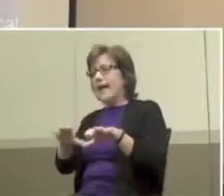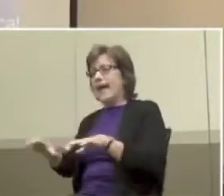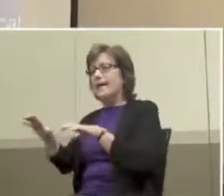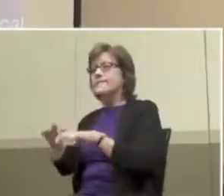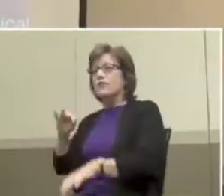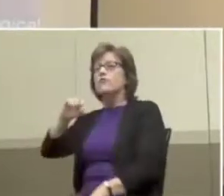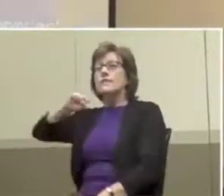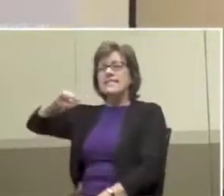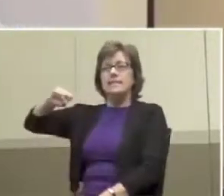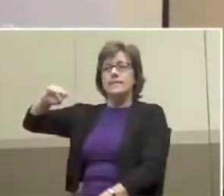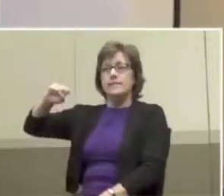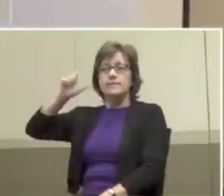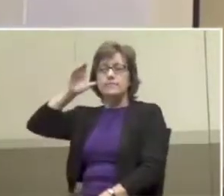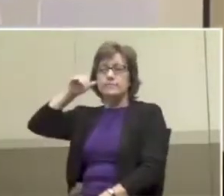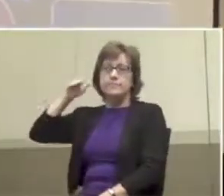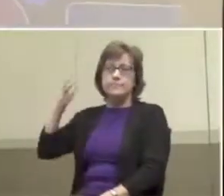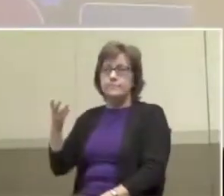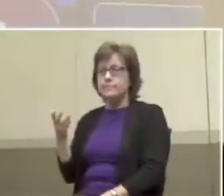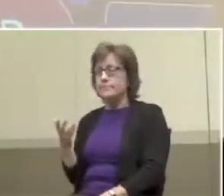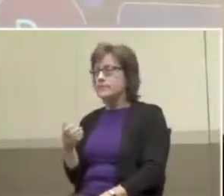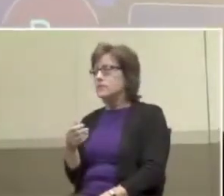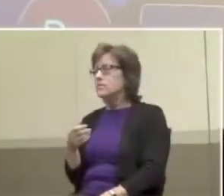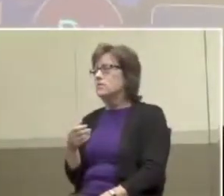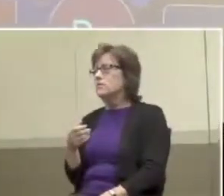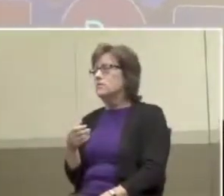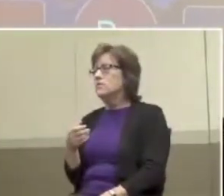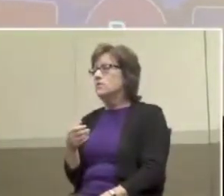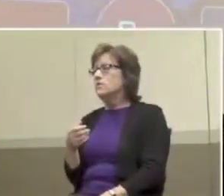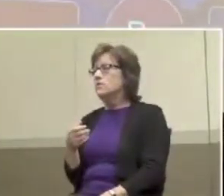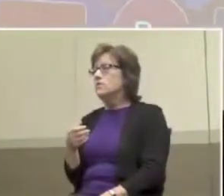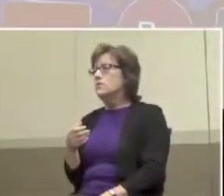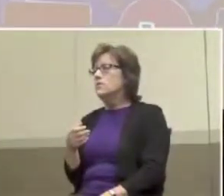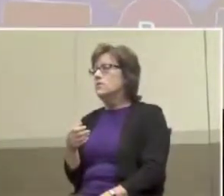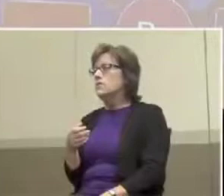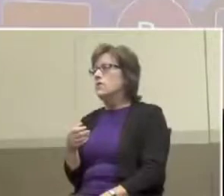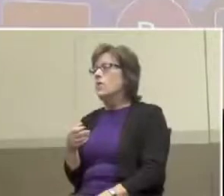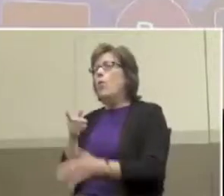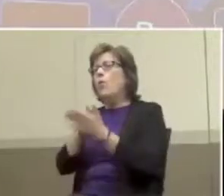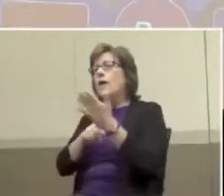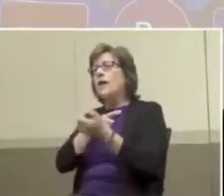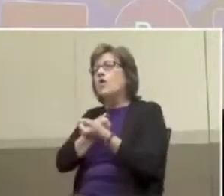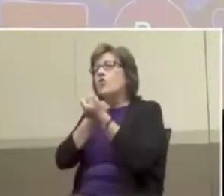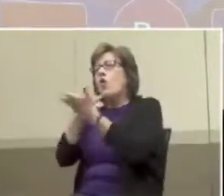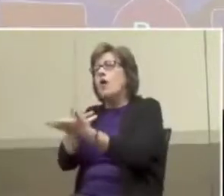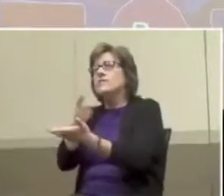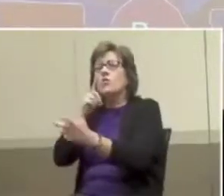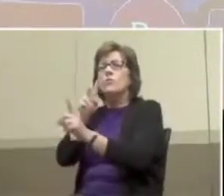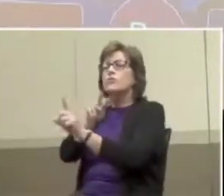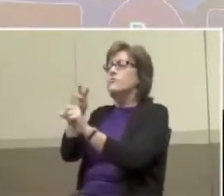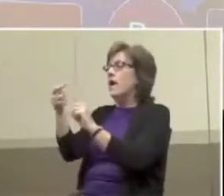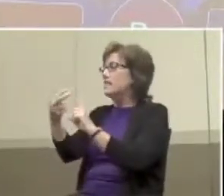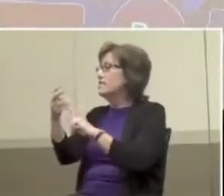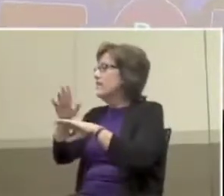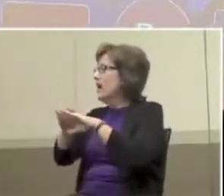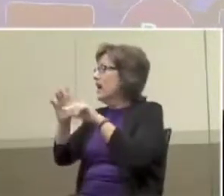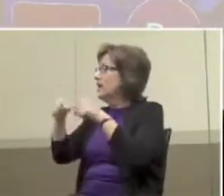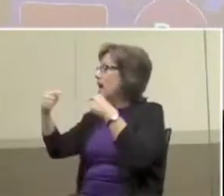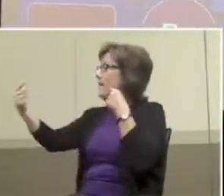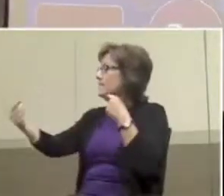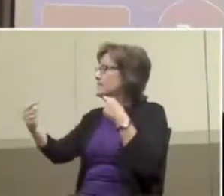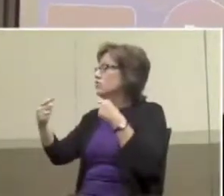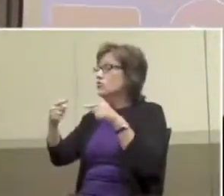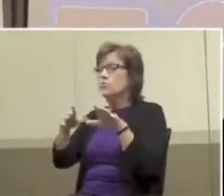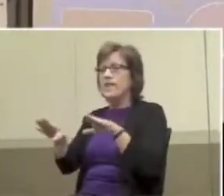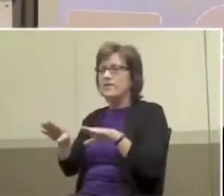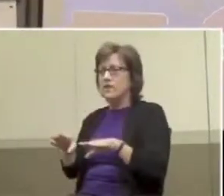So what are some causes or perspectives on oppositional behavior? So I've broken this out, and you guys are